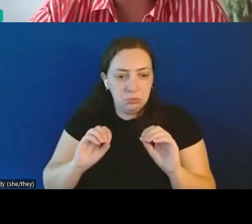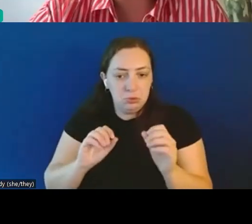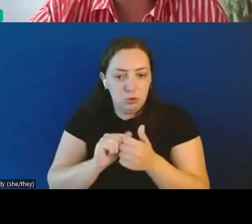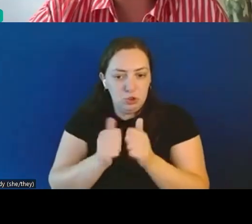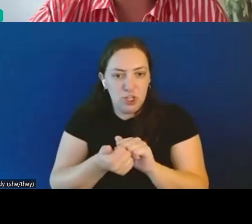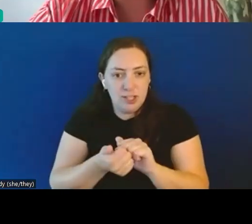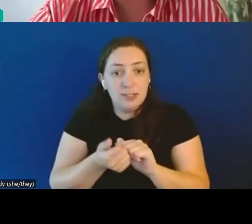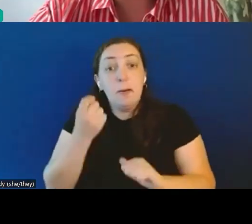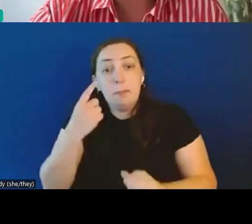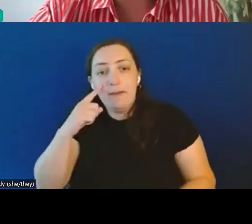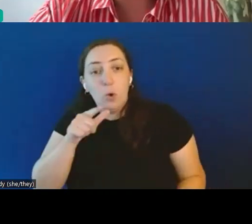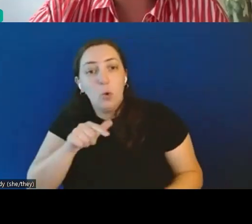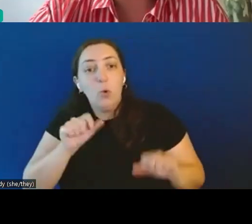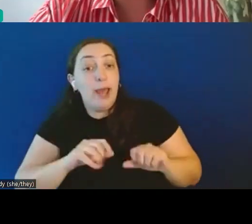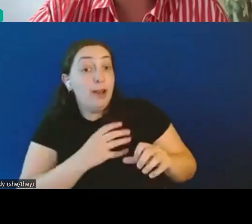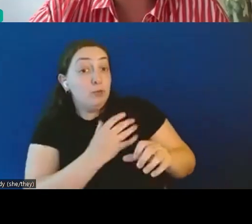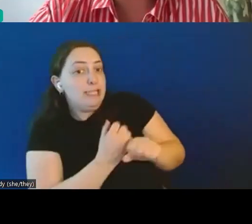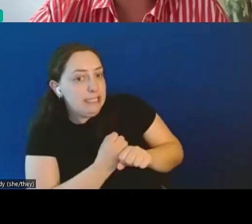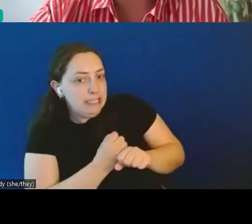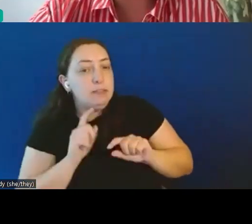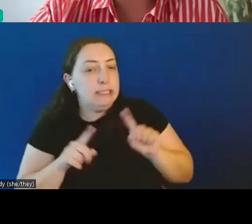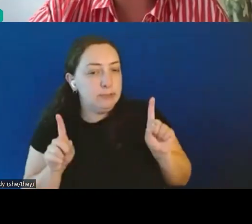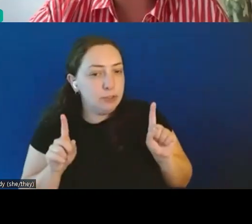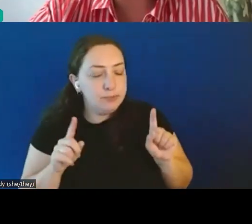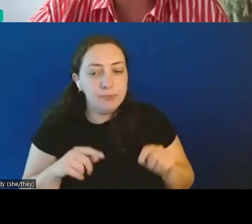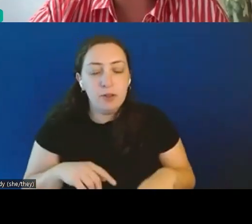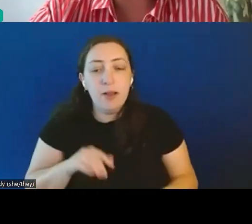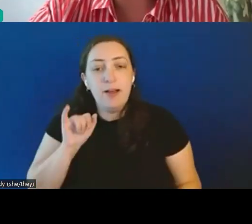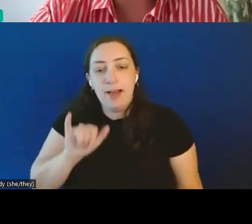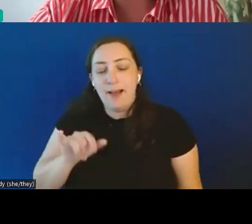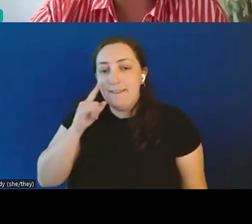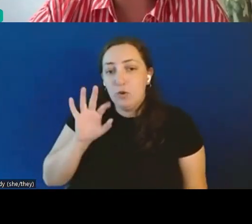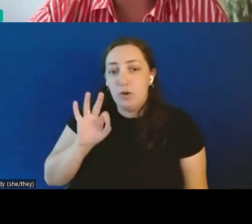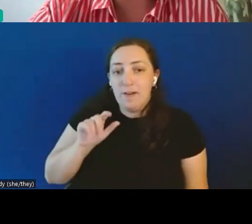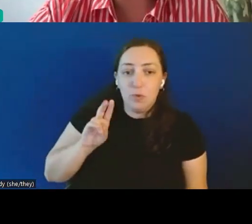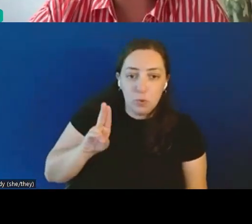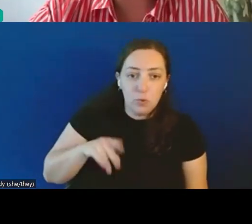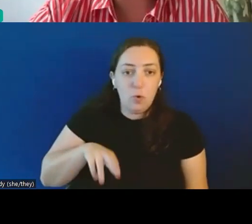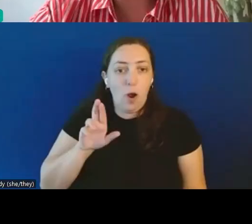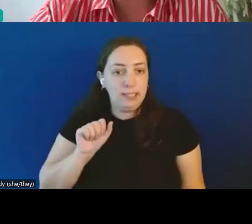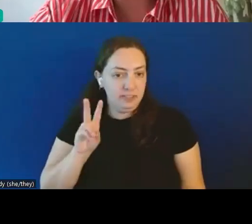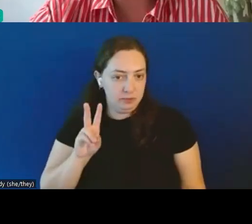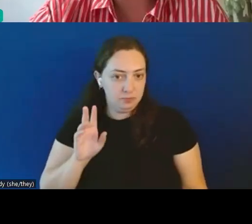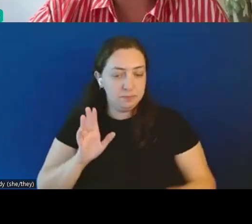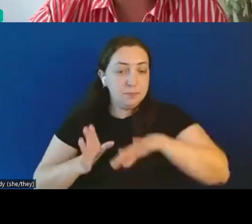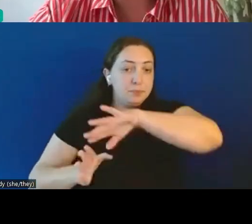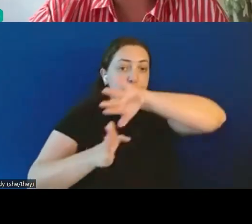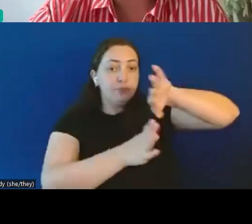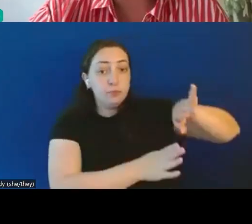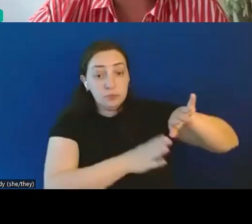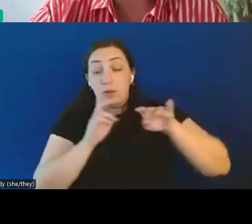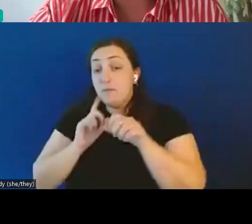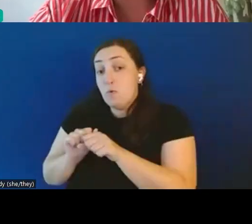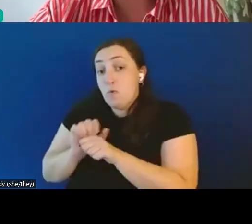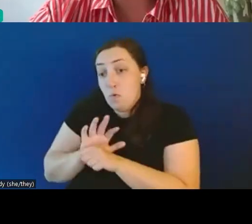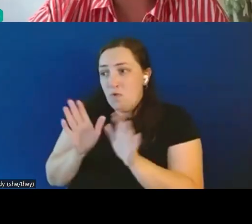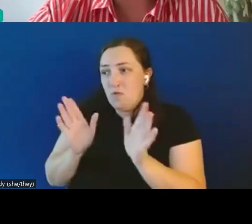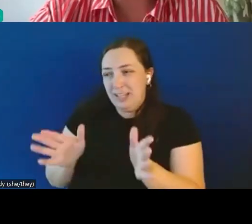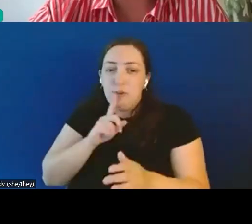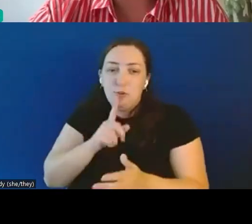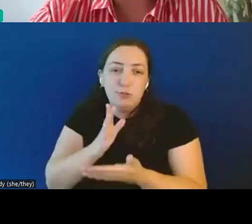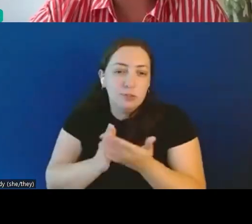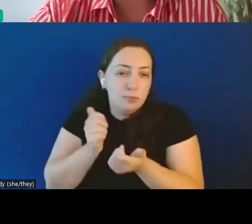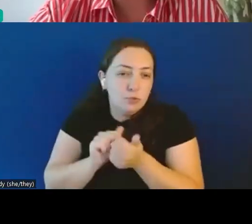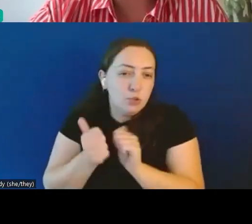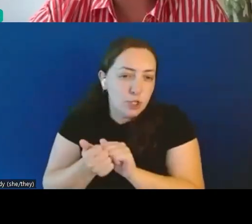criteria as Charlene went through earlier. That's for flu and RSV. For COVID-19 vaccines, there are some changes to talk